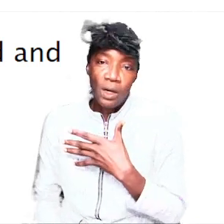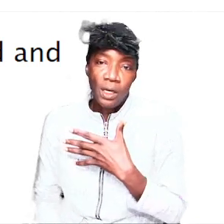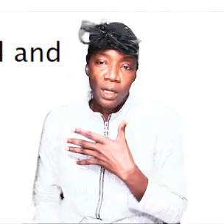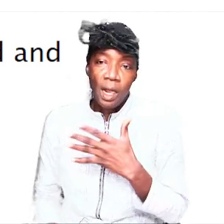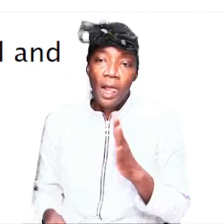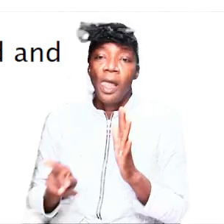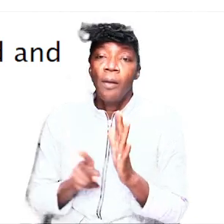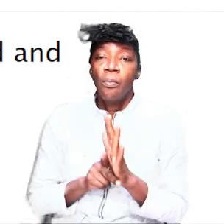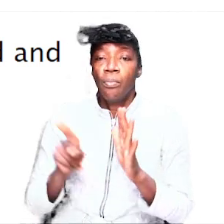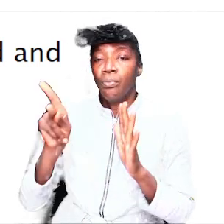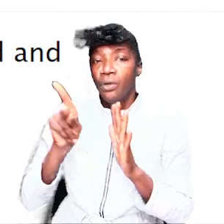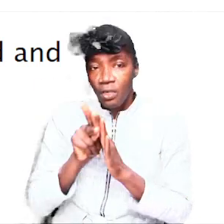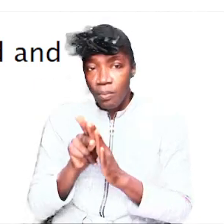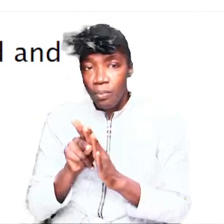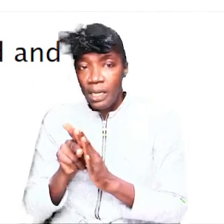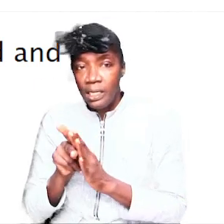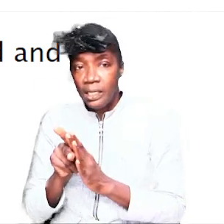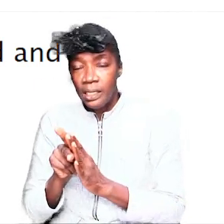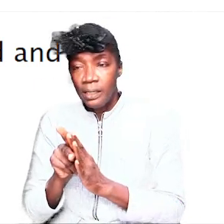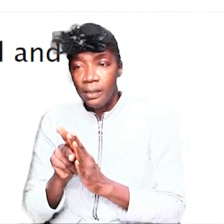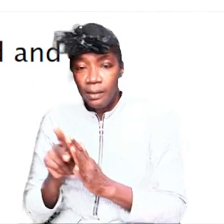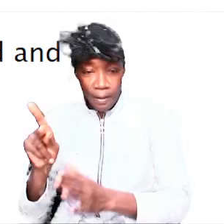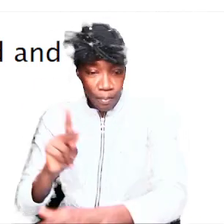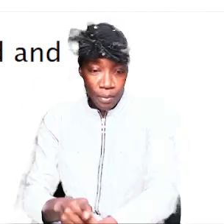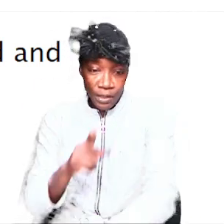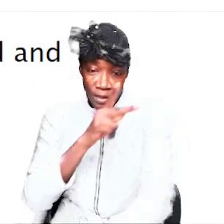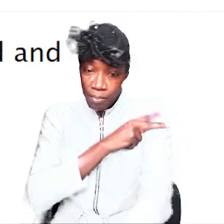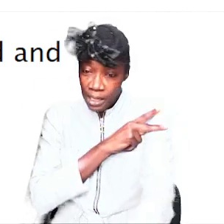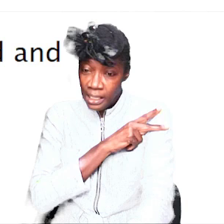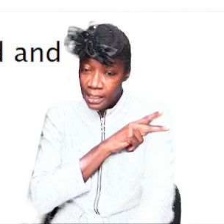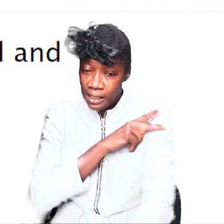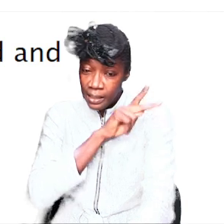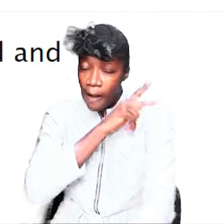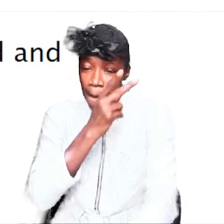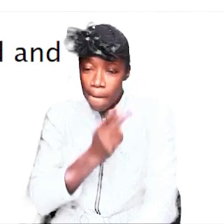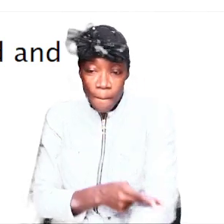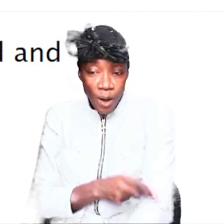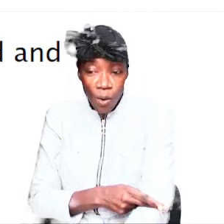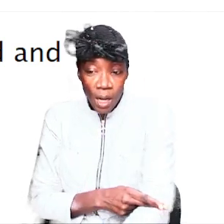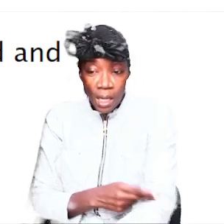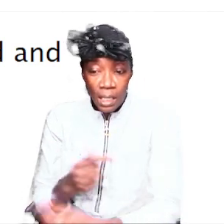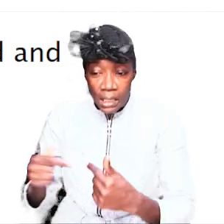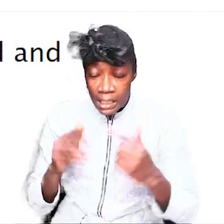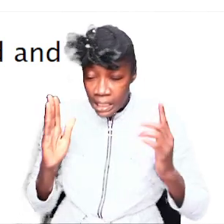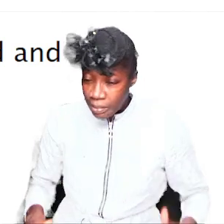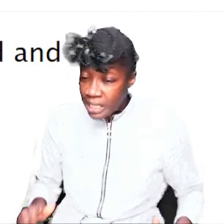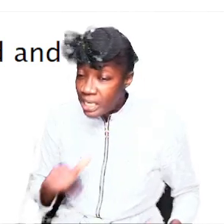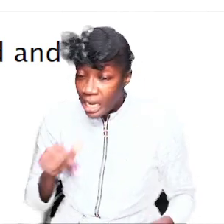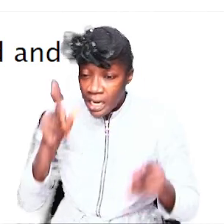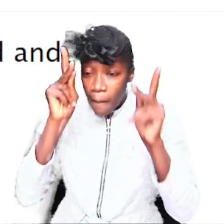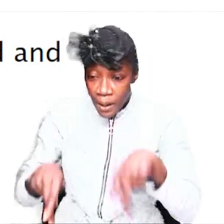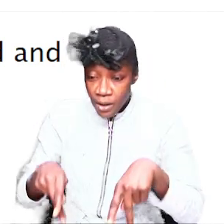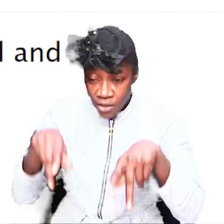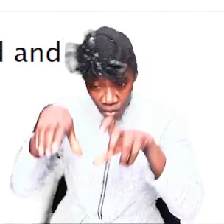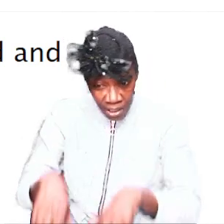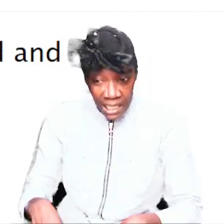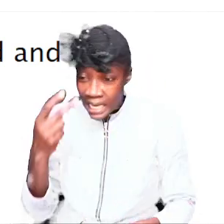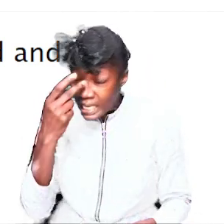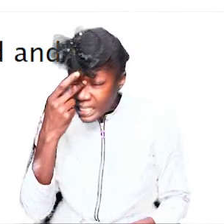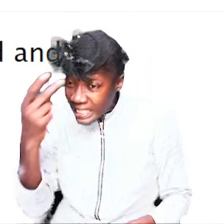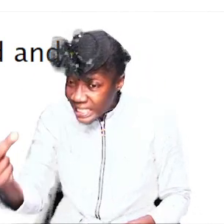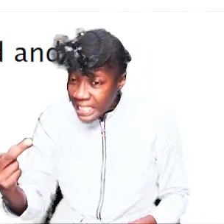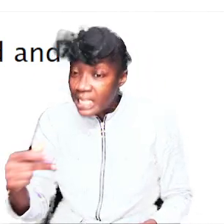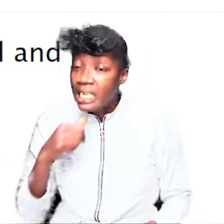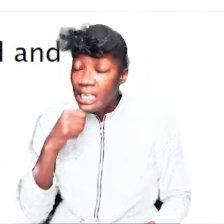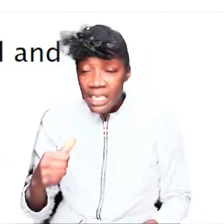principalities and power. So our enemy is not the individual that we can see. Our enemy is not the boss at